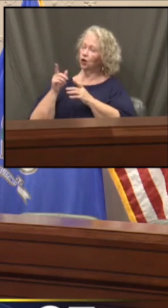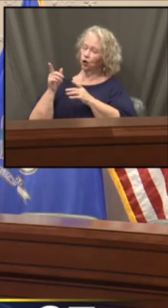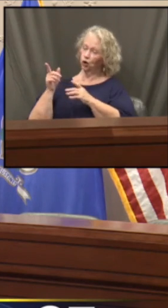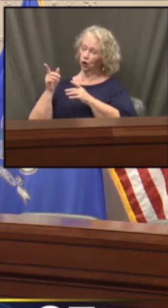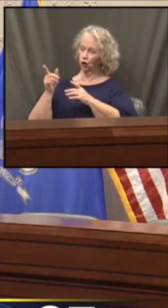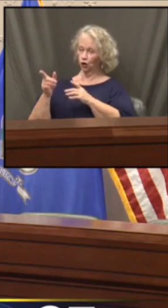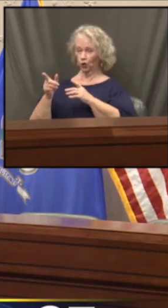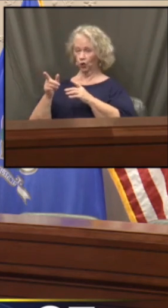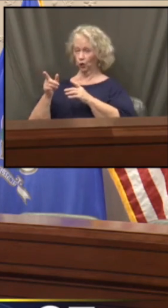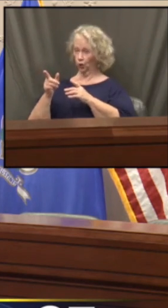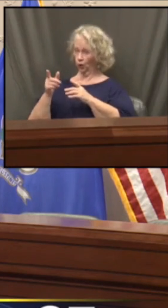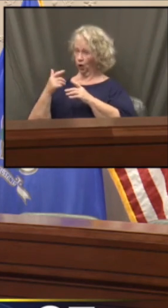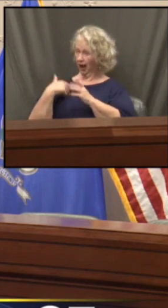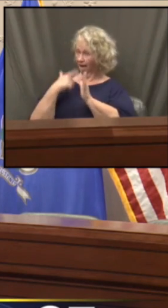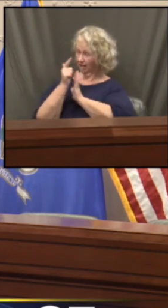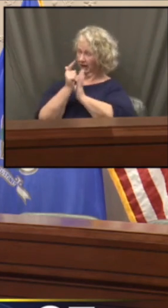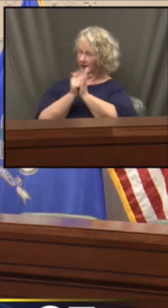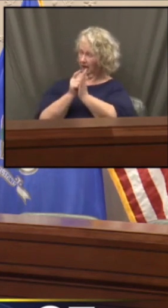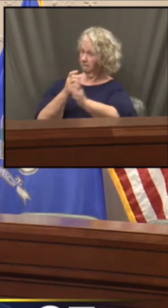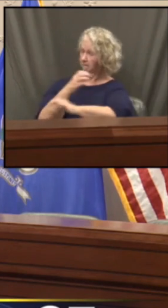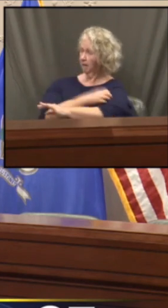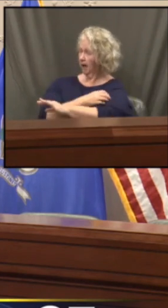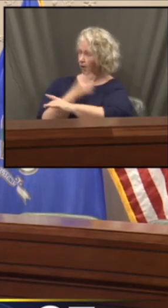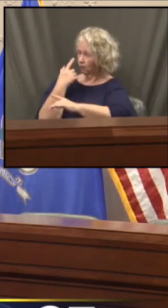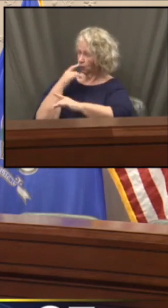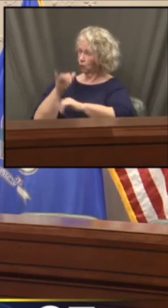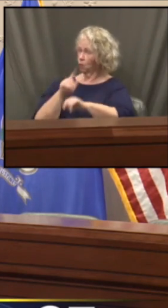you have mentioned collective bargaining.